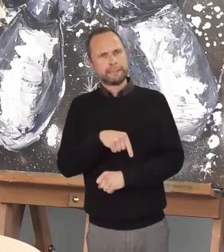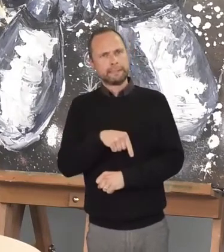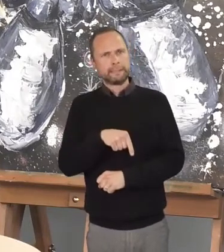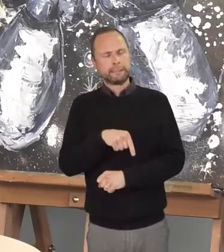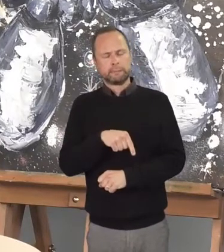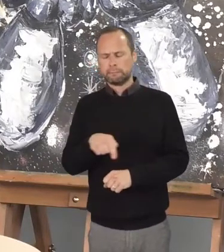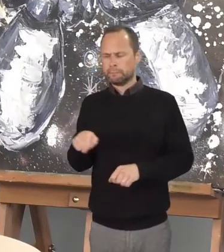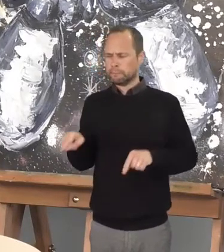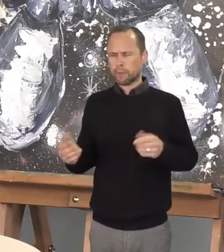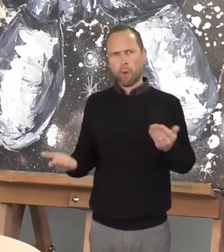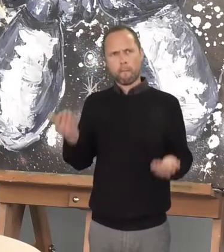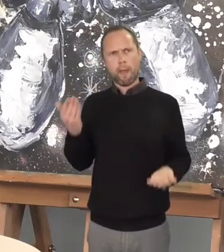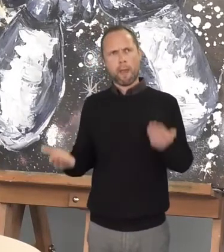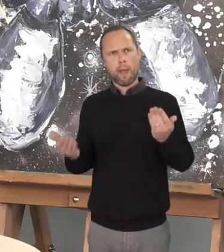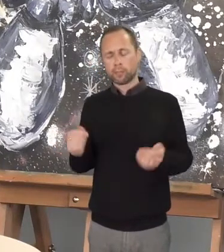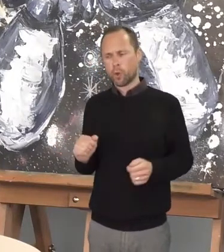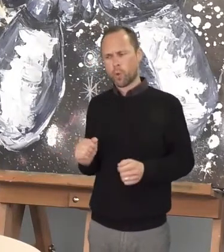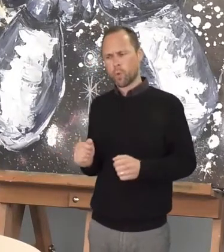story,